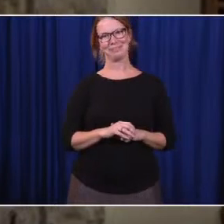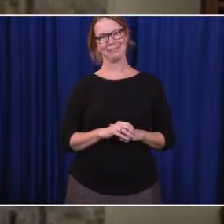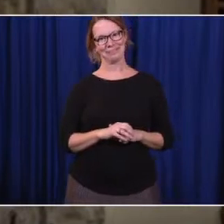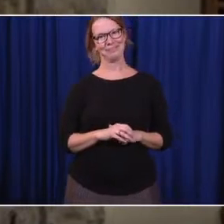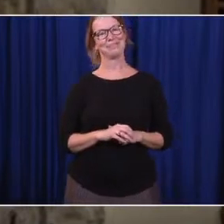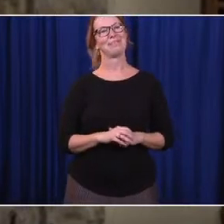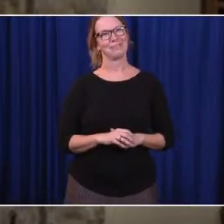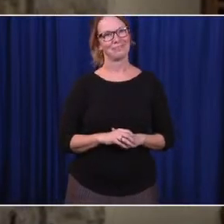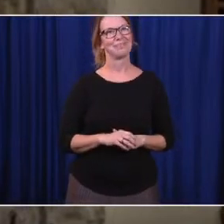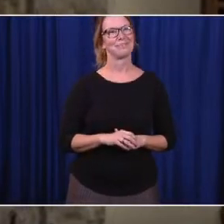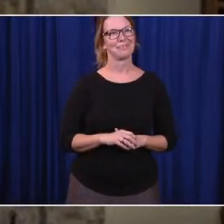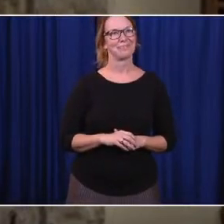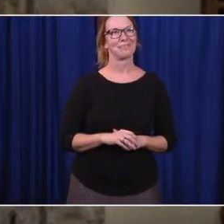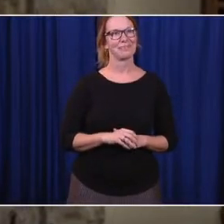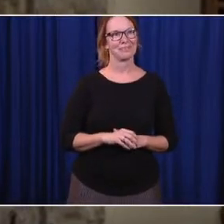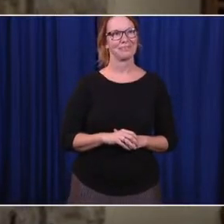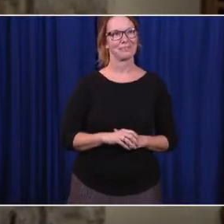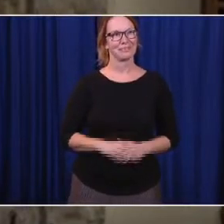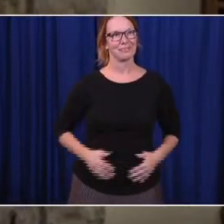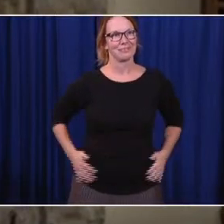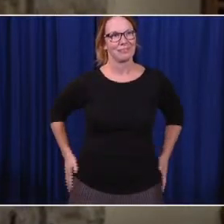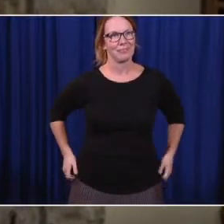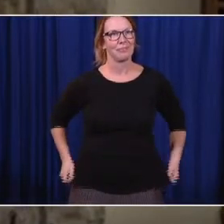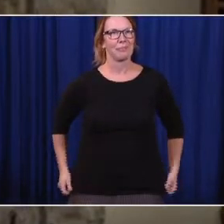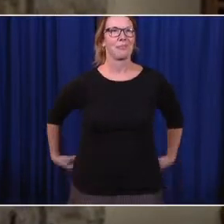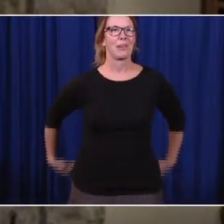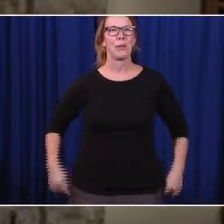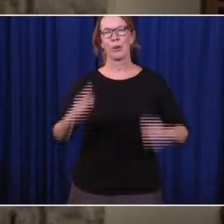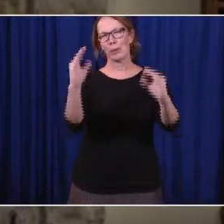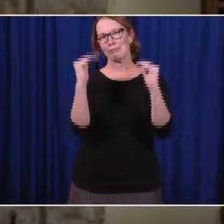hope. Let me kind of move on here.